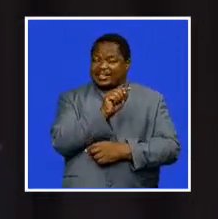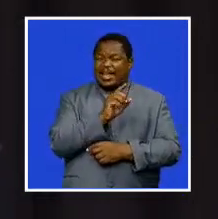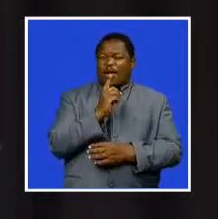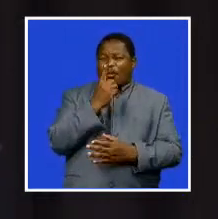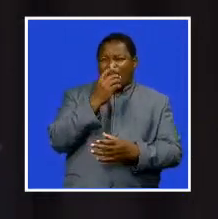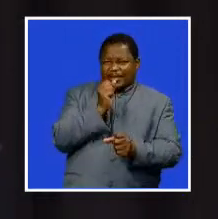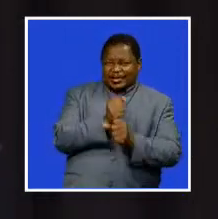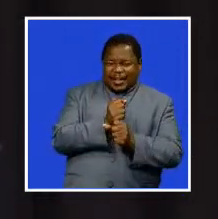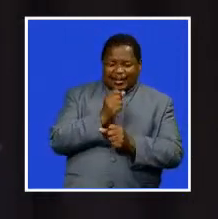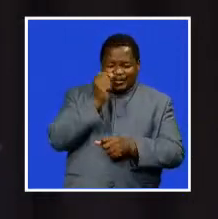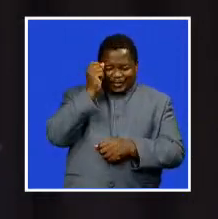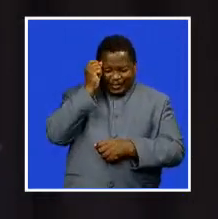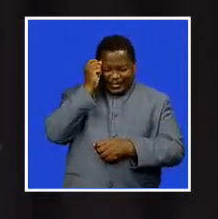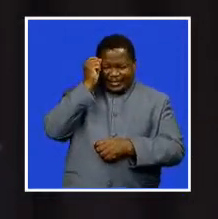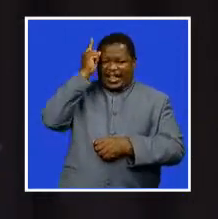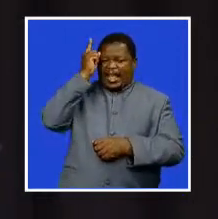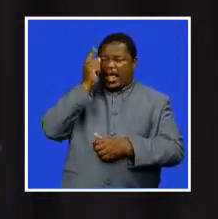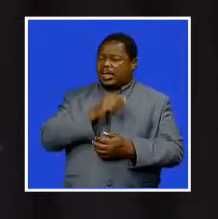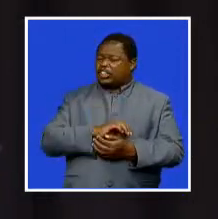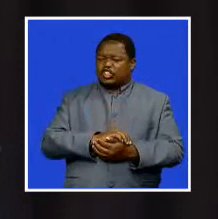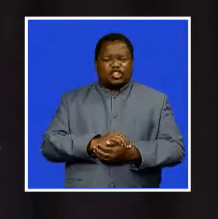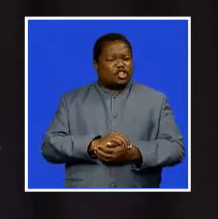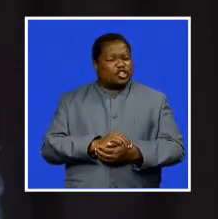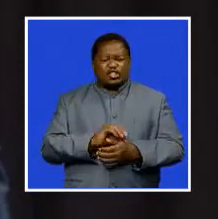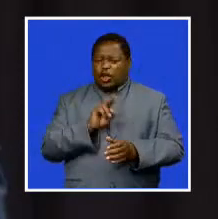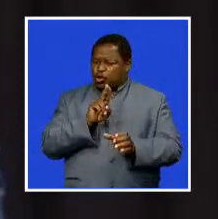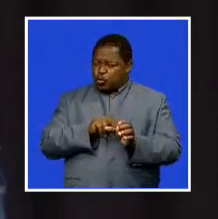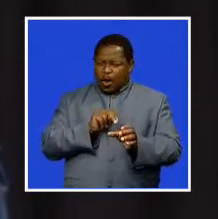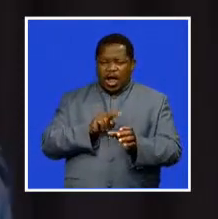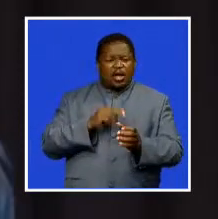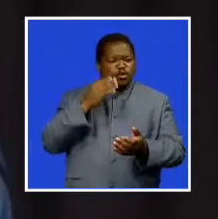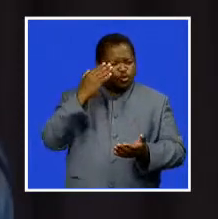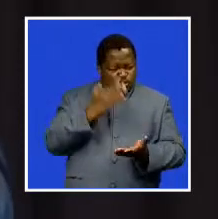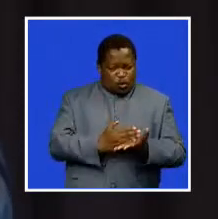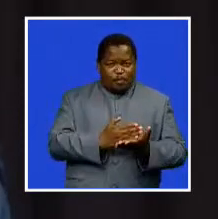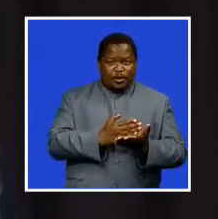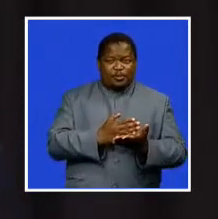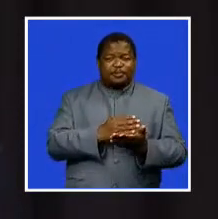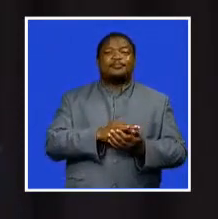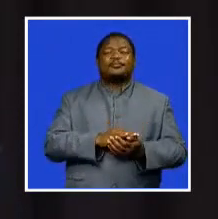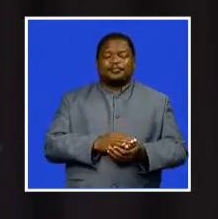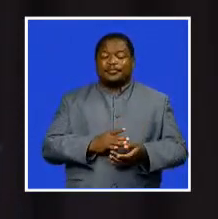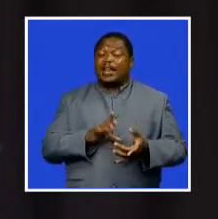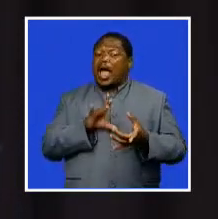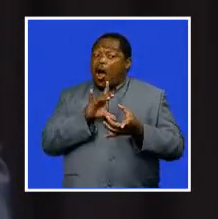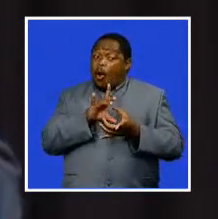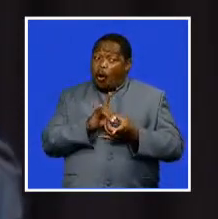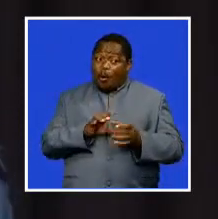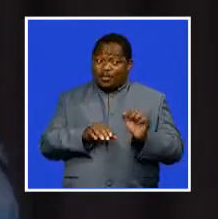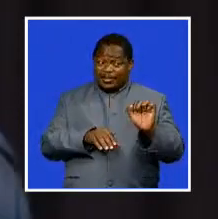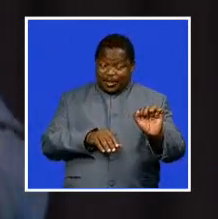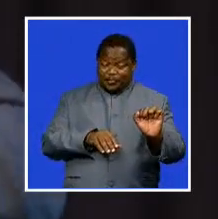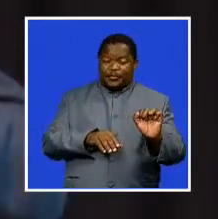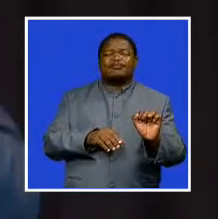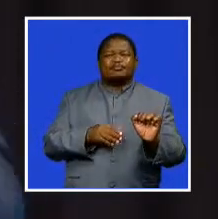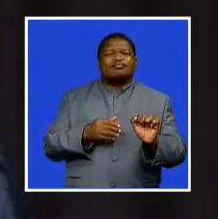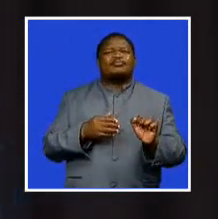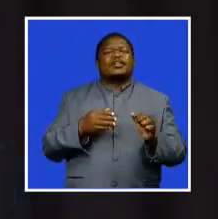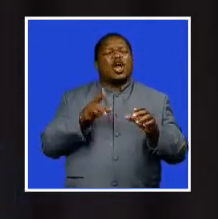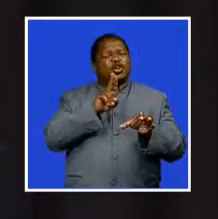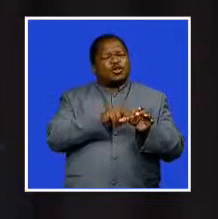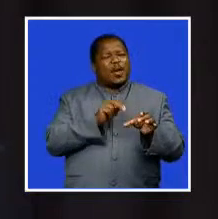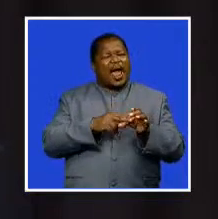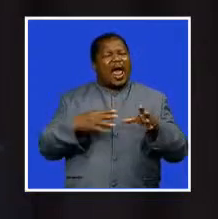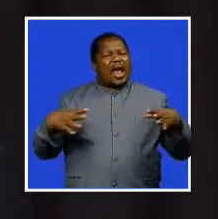yekunatha tshwala. Fika ke ekhaya kunendzawo la bekabeka khona ugqwele